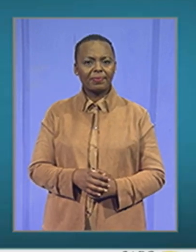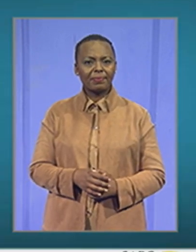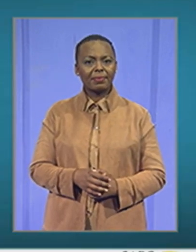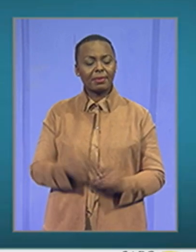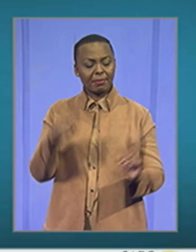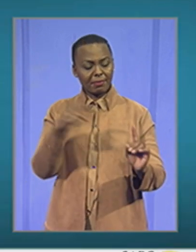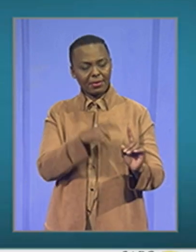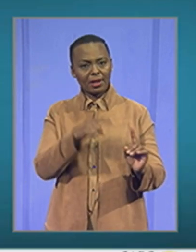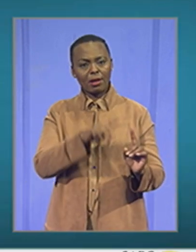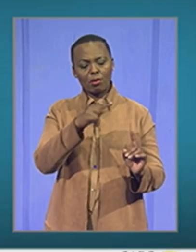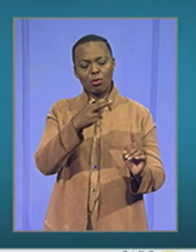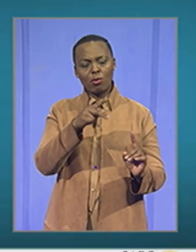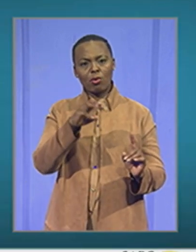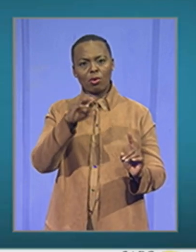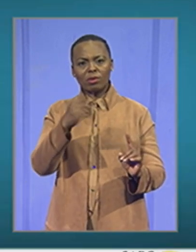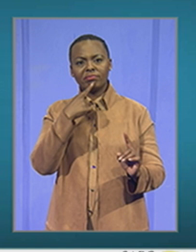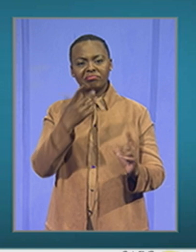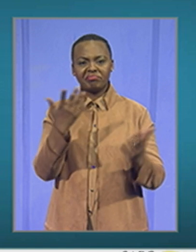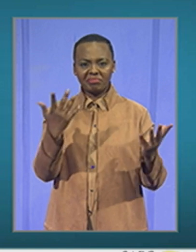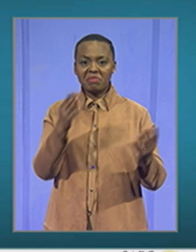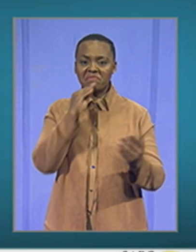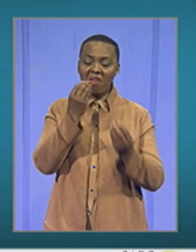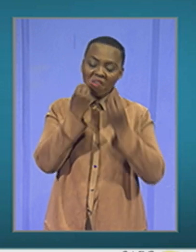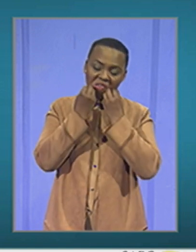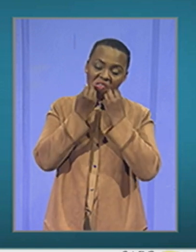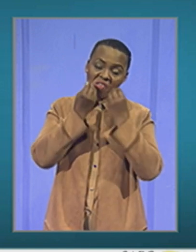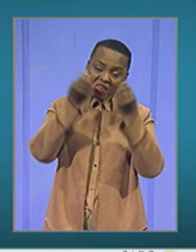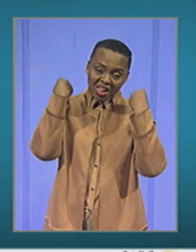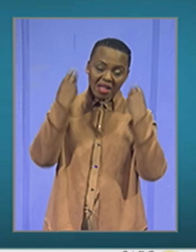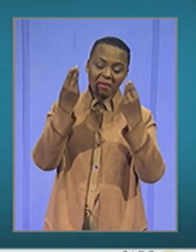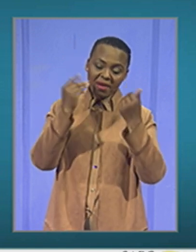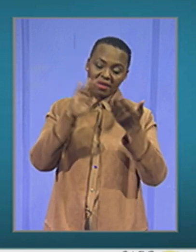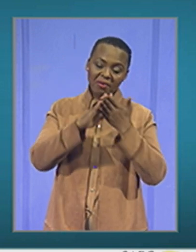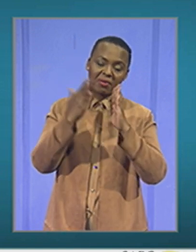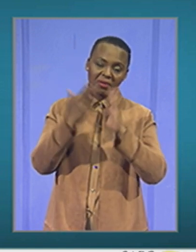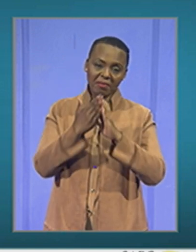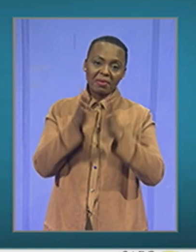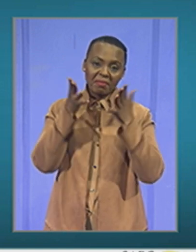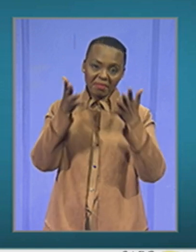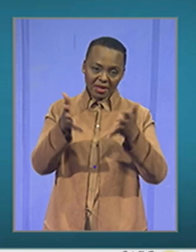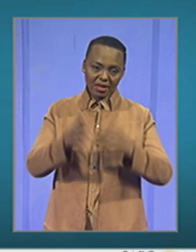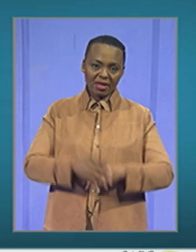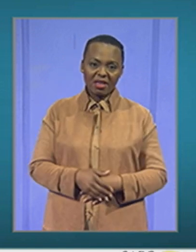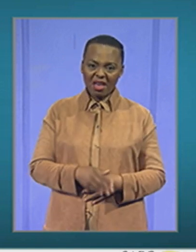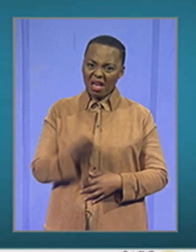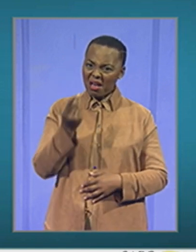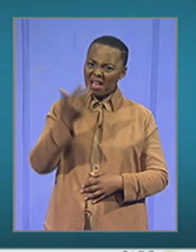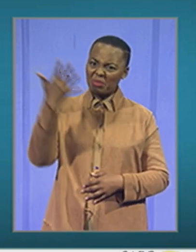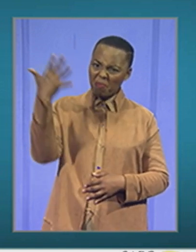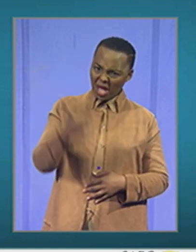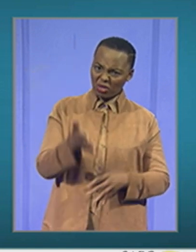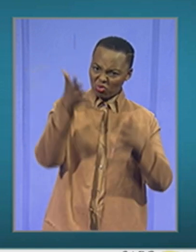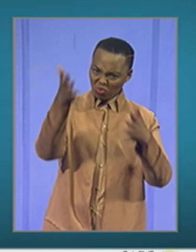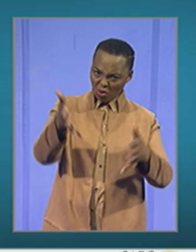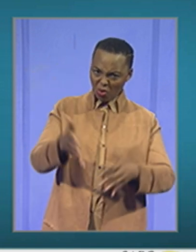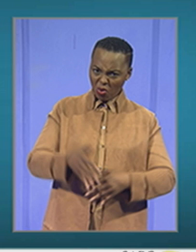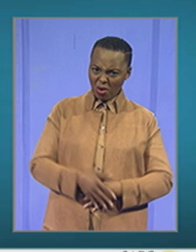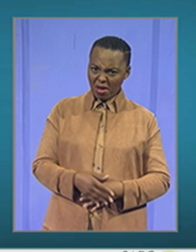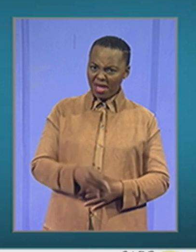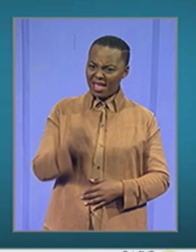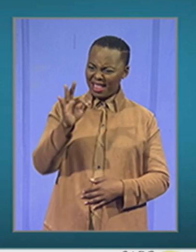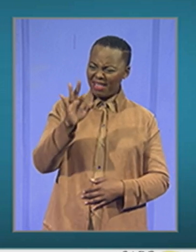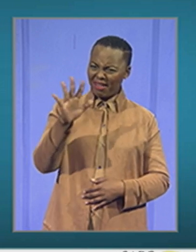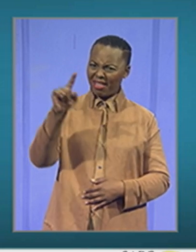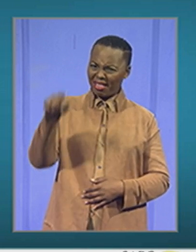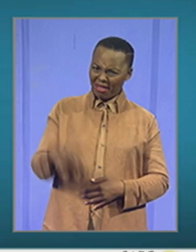Phumulo Montšhe a re ke tsela nngwe ya go ja madi a setšhaba ga gona karaki e jang madi a kana madi a go buang ka one a ka reka koloi e